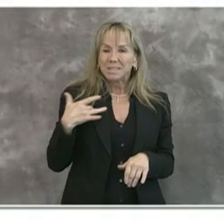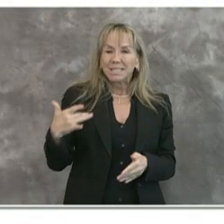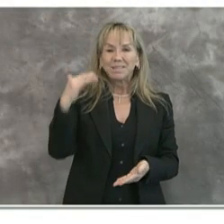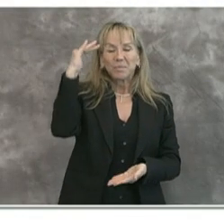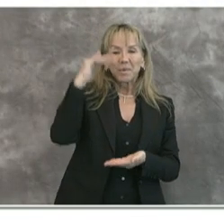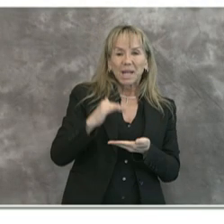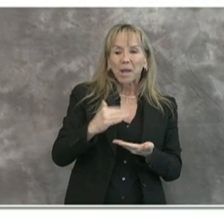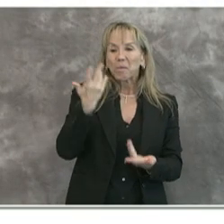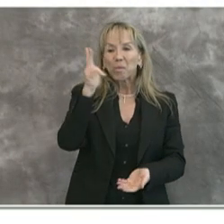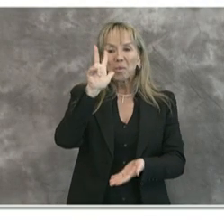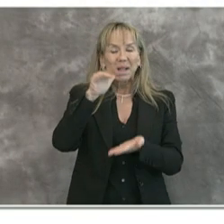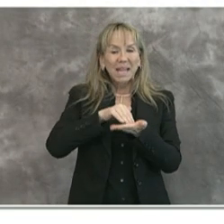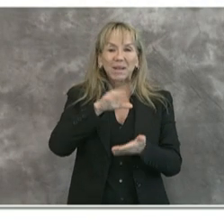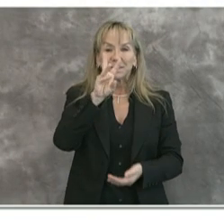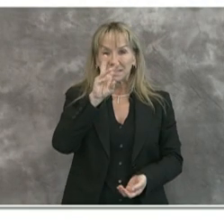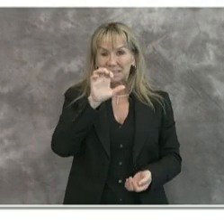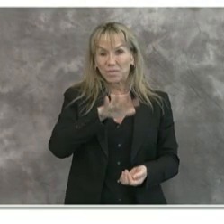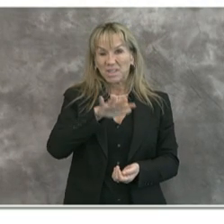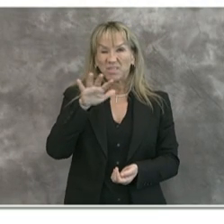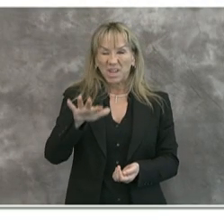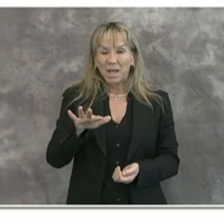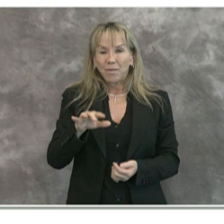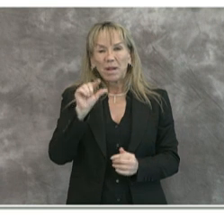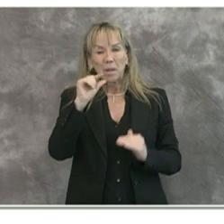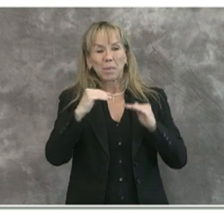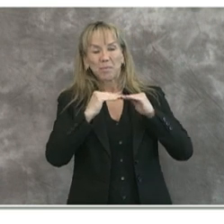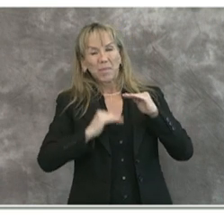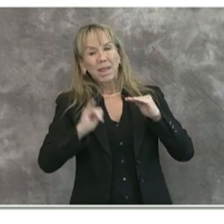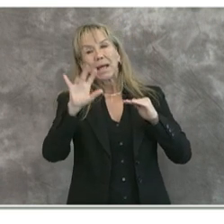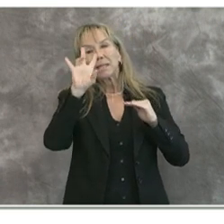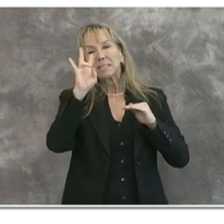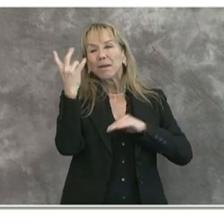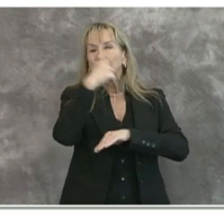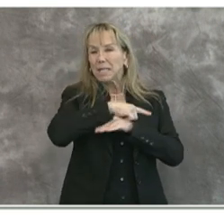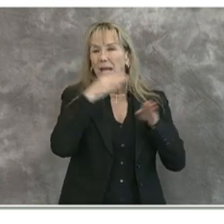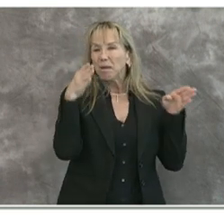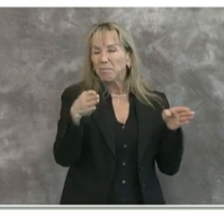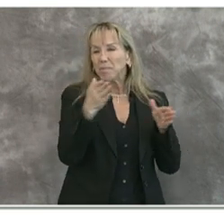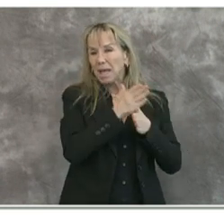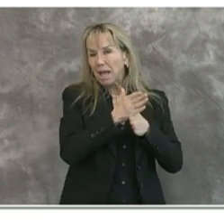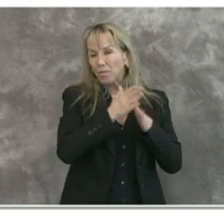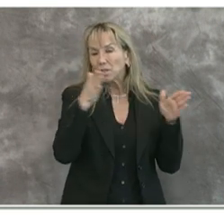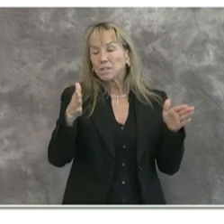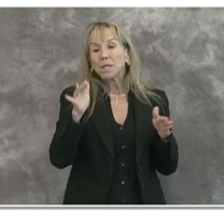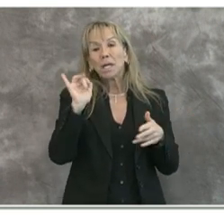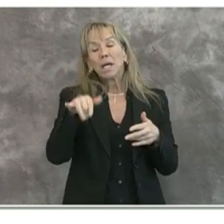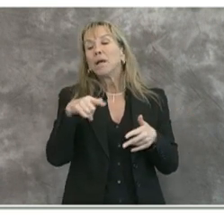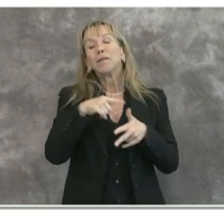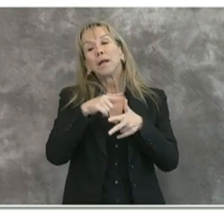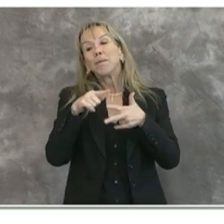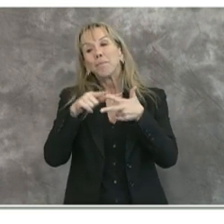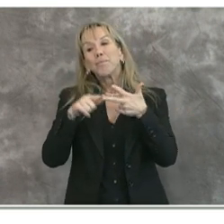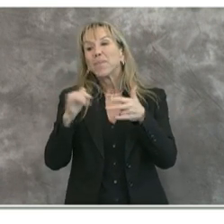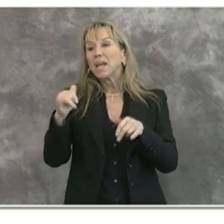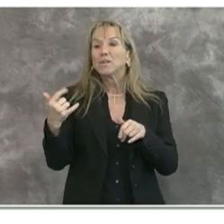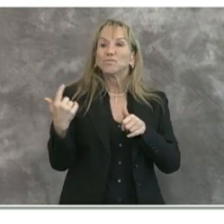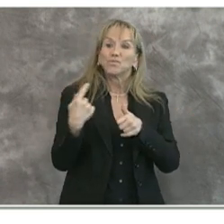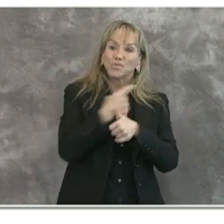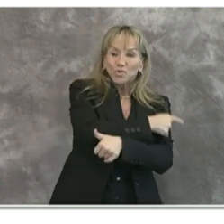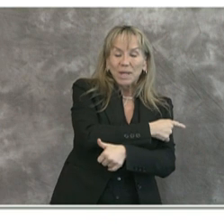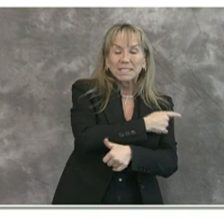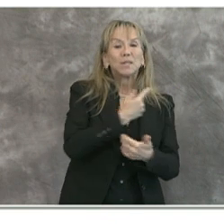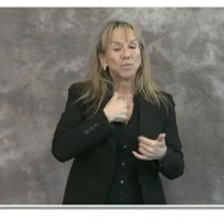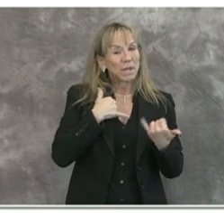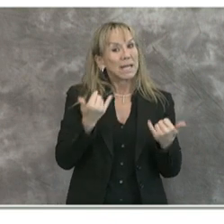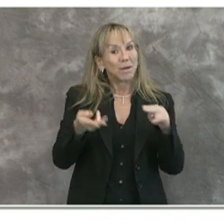bit, 3,655, a little bit below our 7-day average. Contact tracing, 384. We continue to make